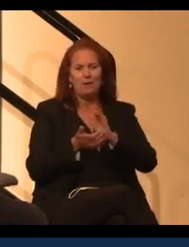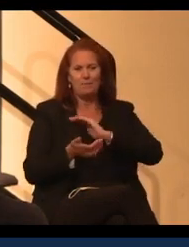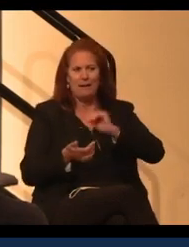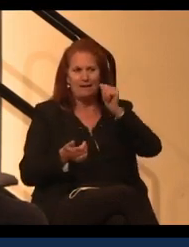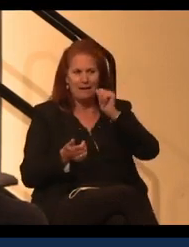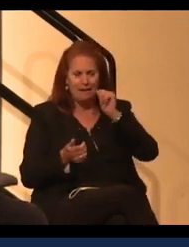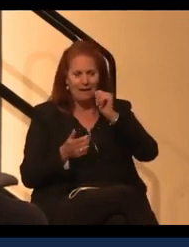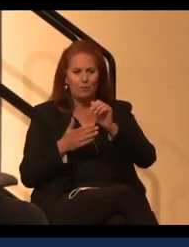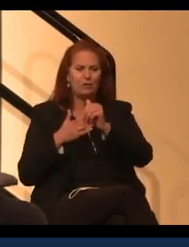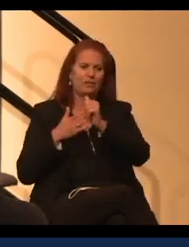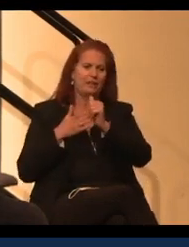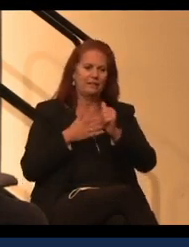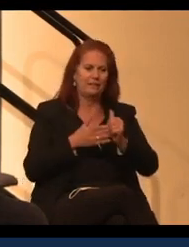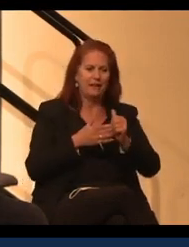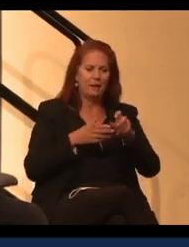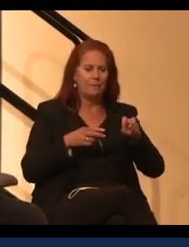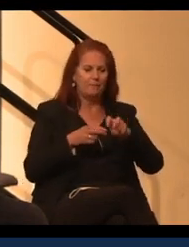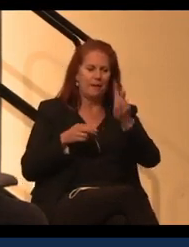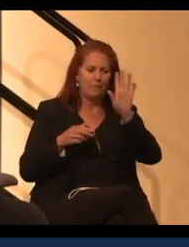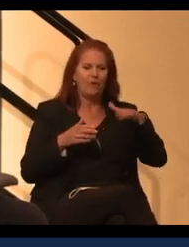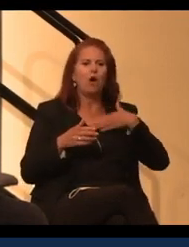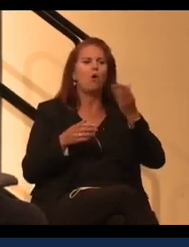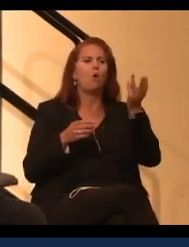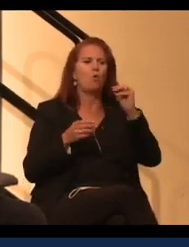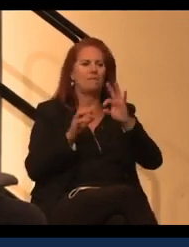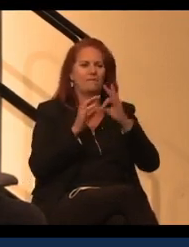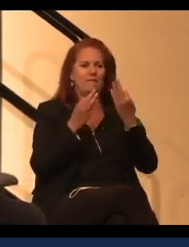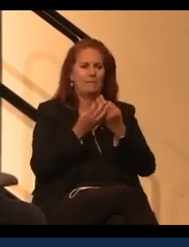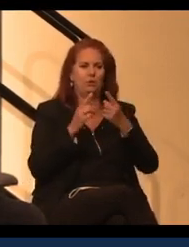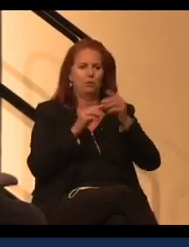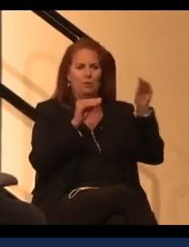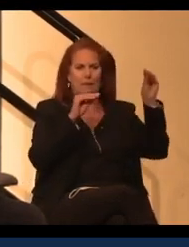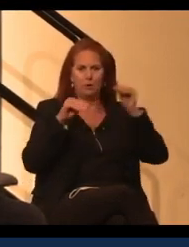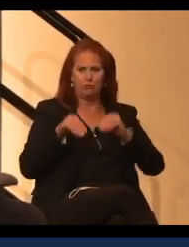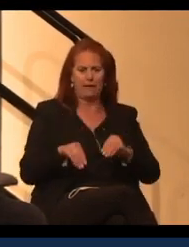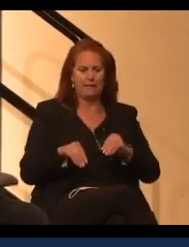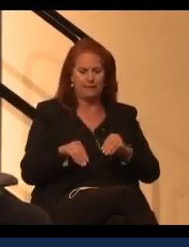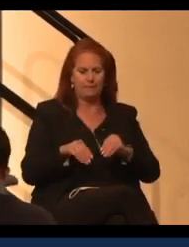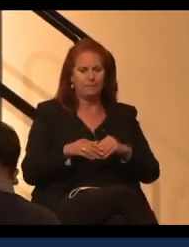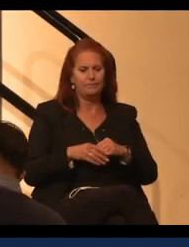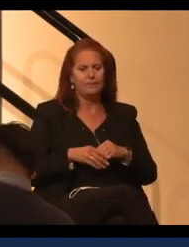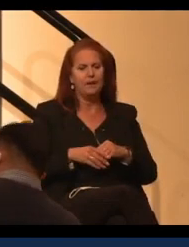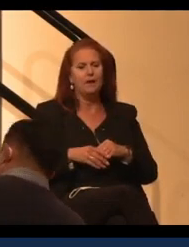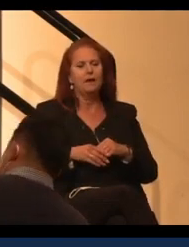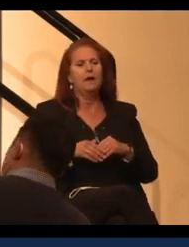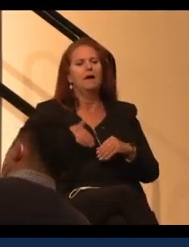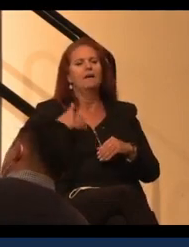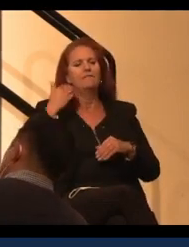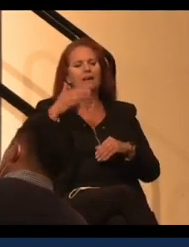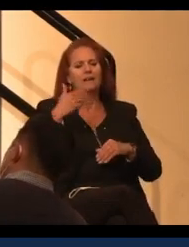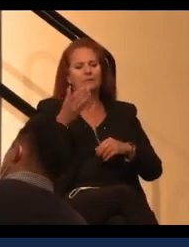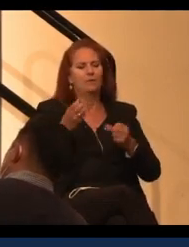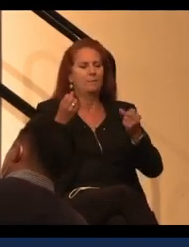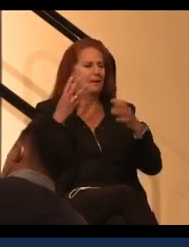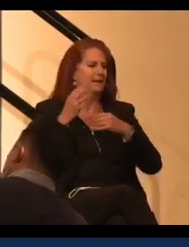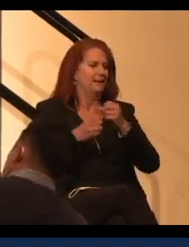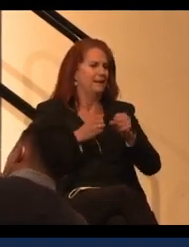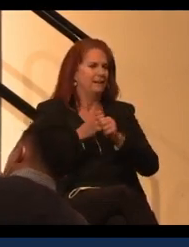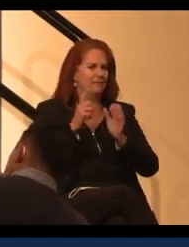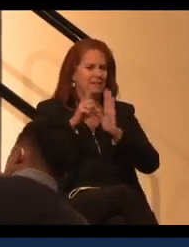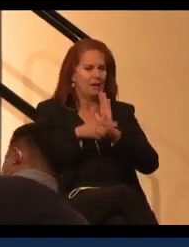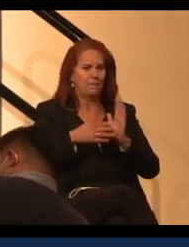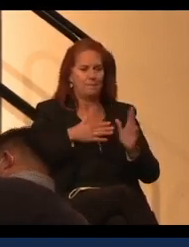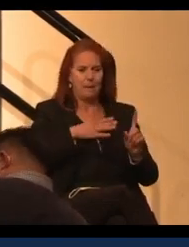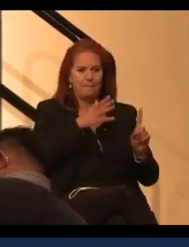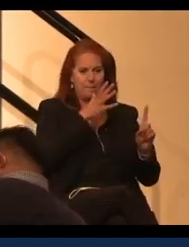then led the pathway for our own family to immigrate. Fast forward many decades later, this is of my